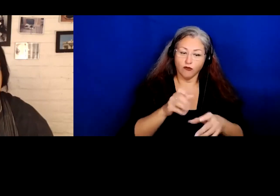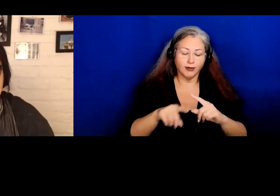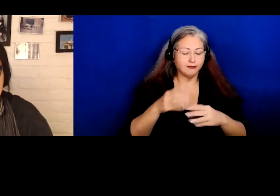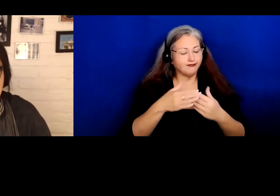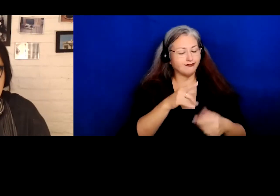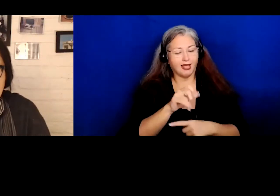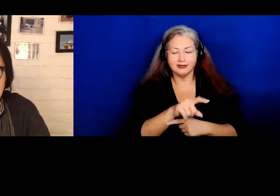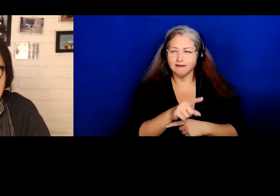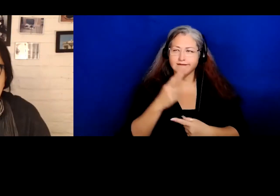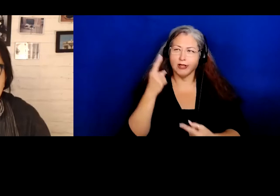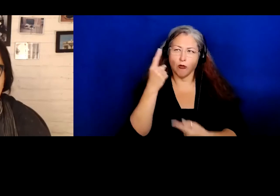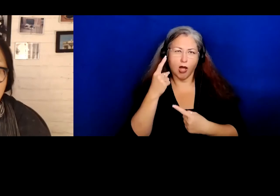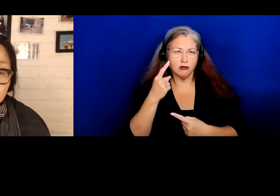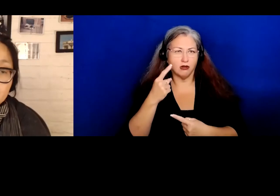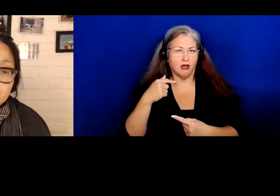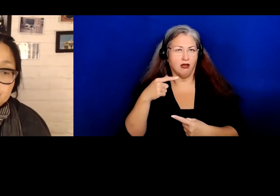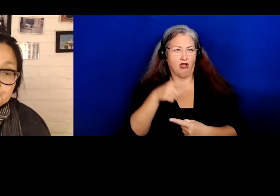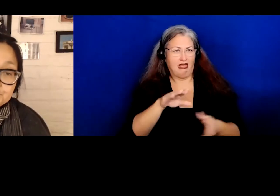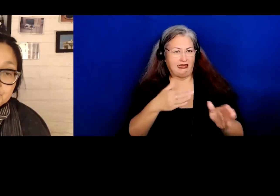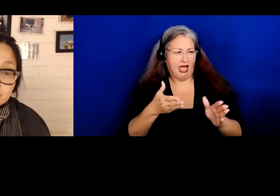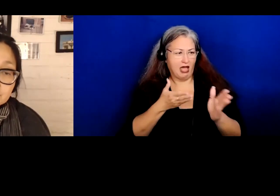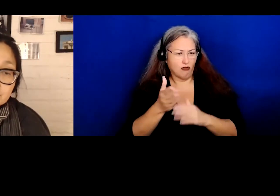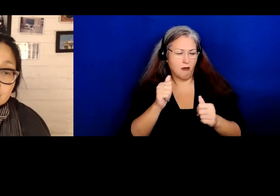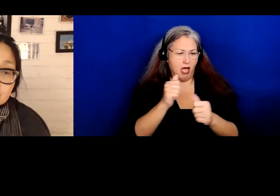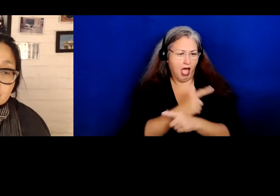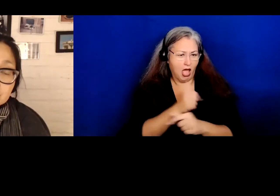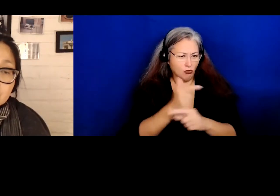but wonder if hers was a death by algorithm.